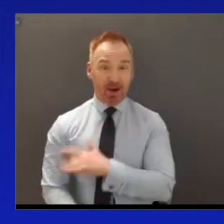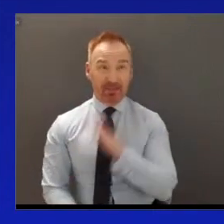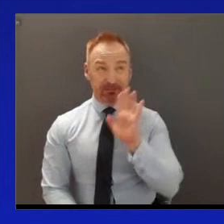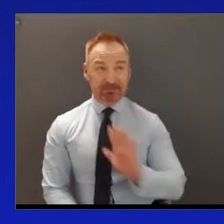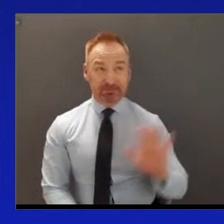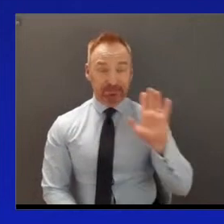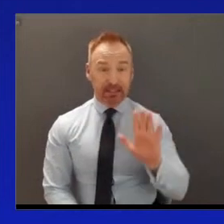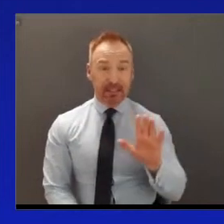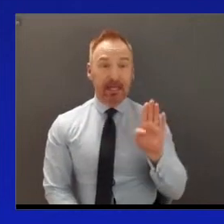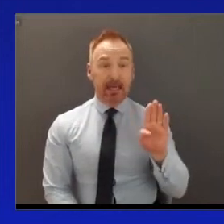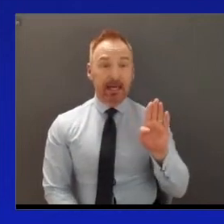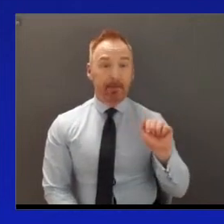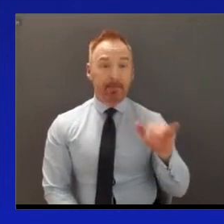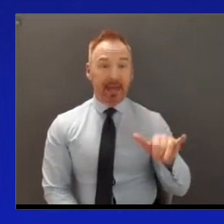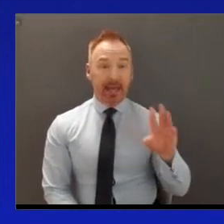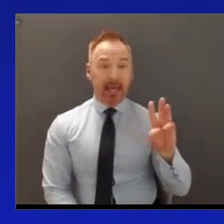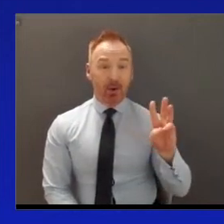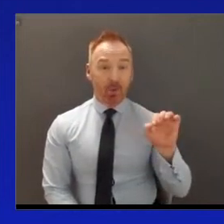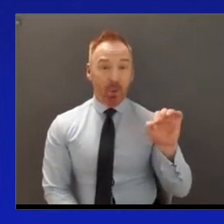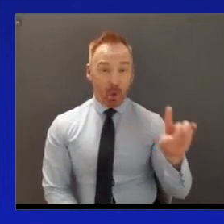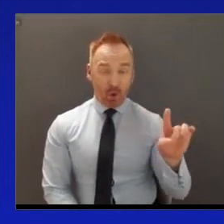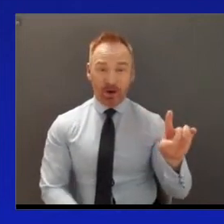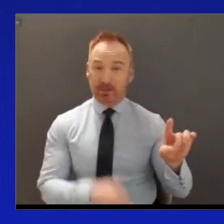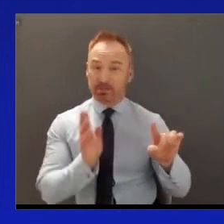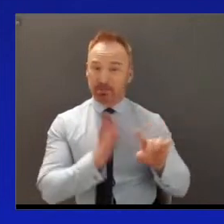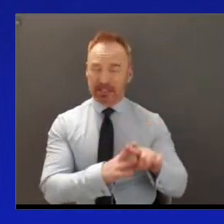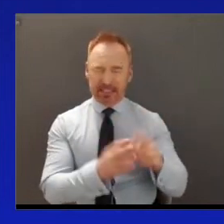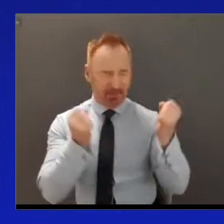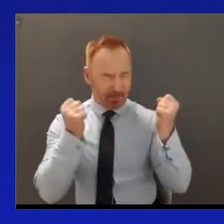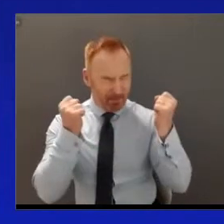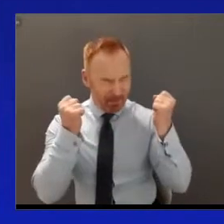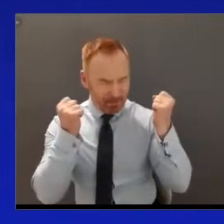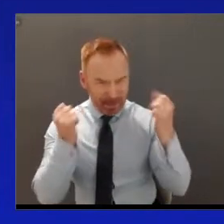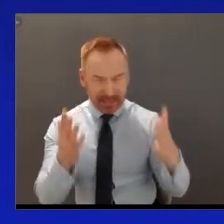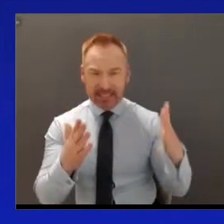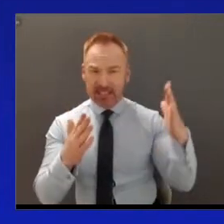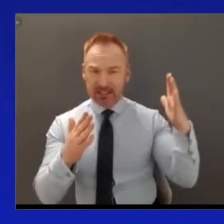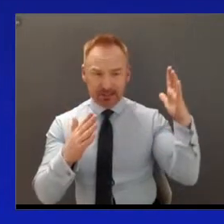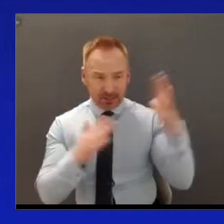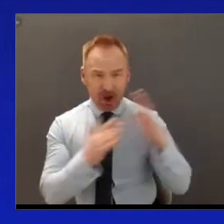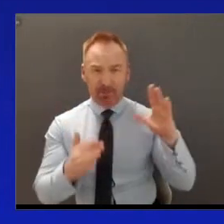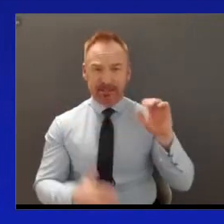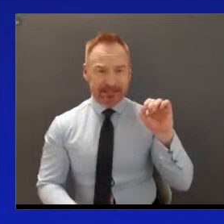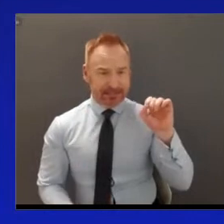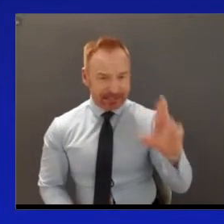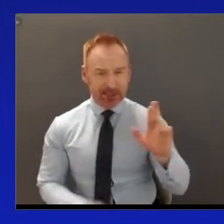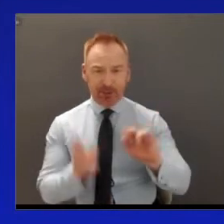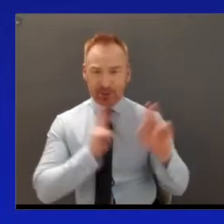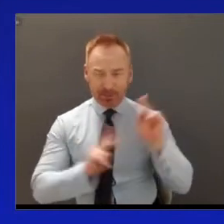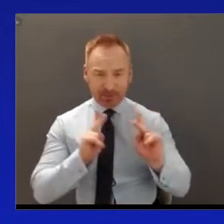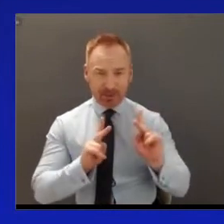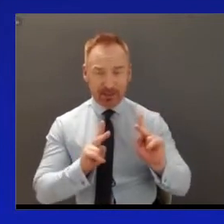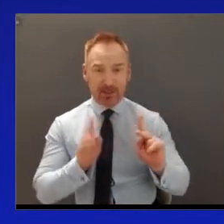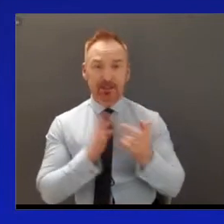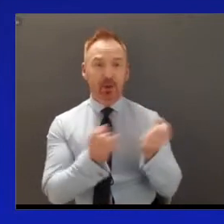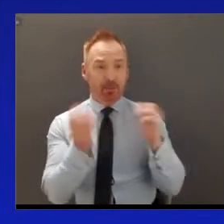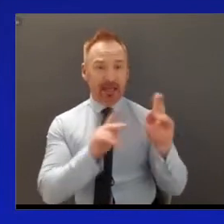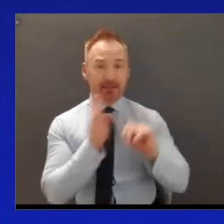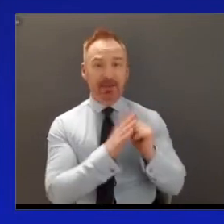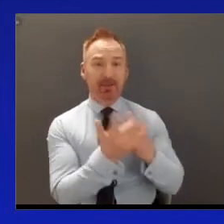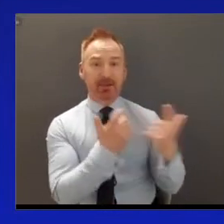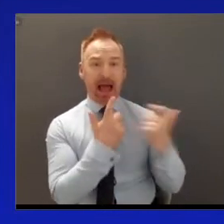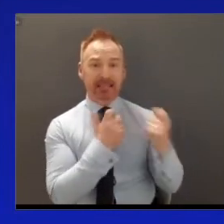Ward. So lots of people asking, for their vaccination, the 80 over crowd. I think I've got a pretty good chunk of